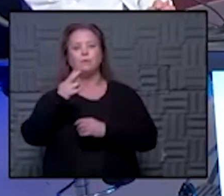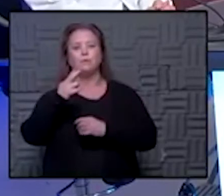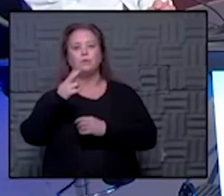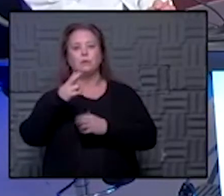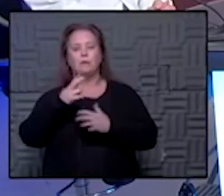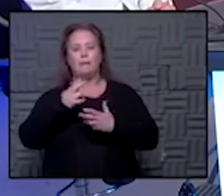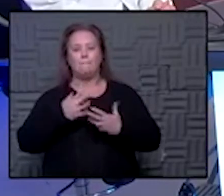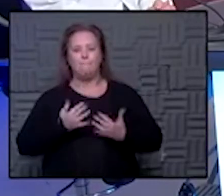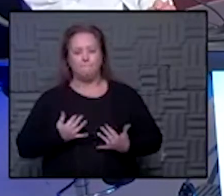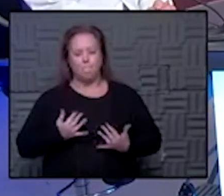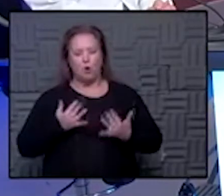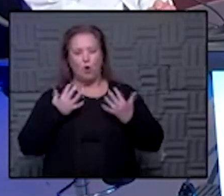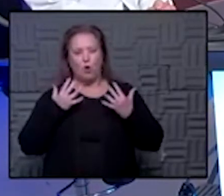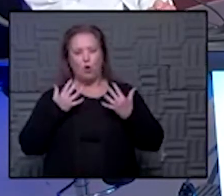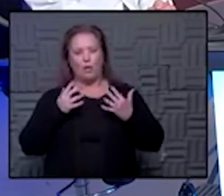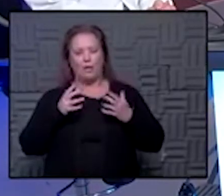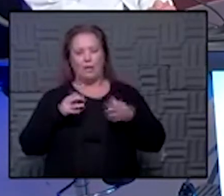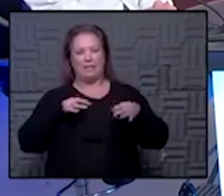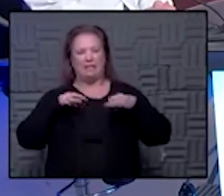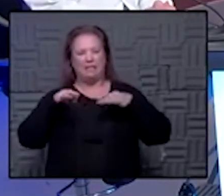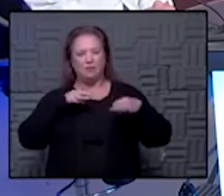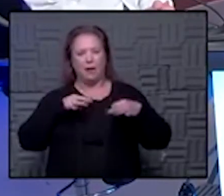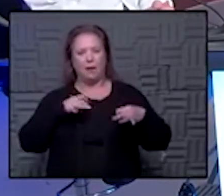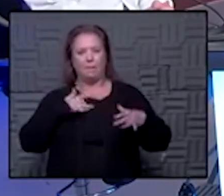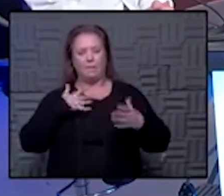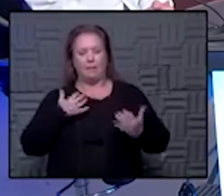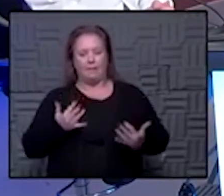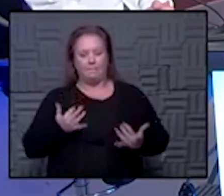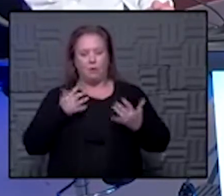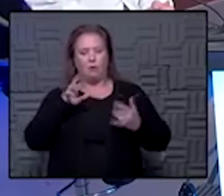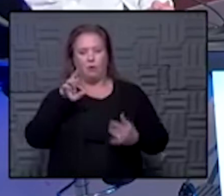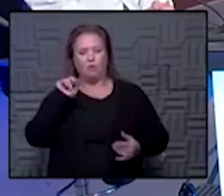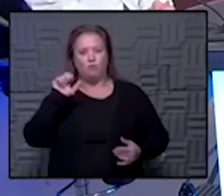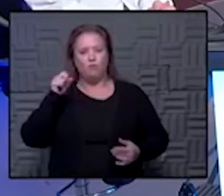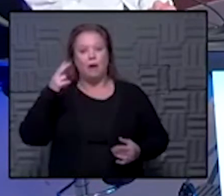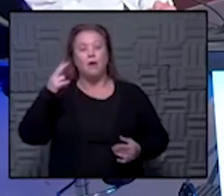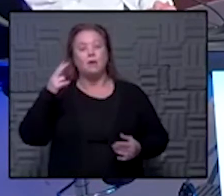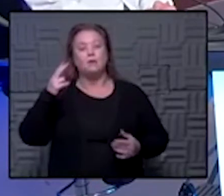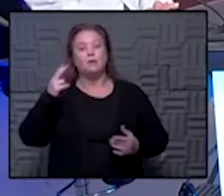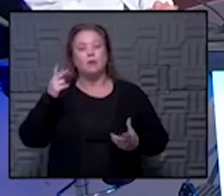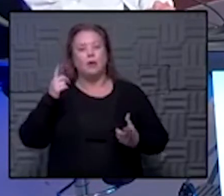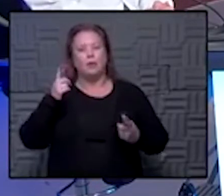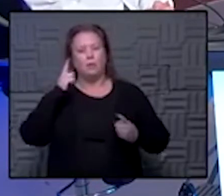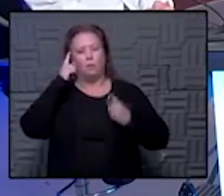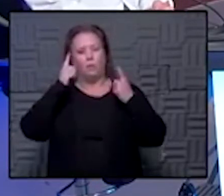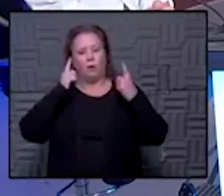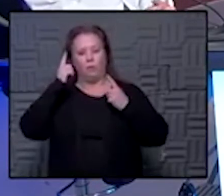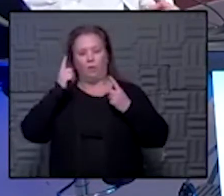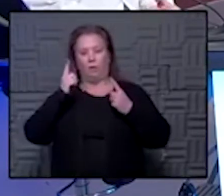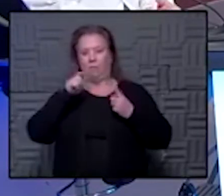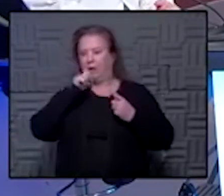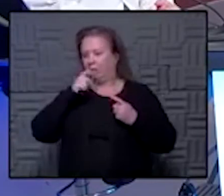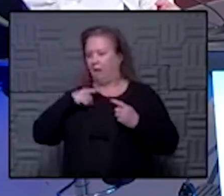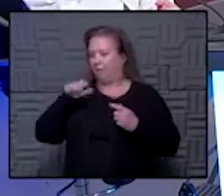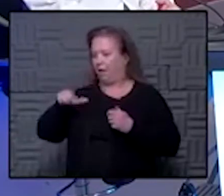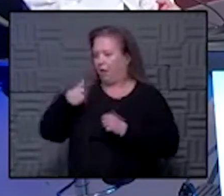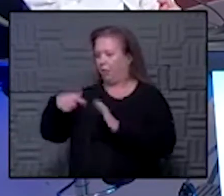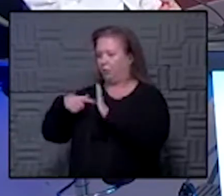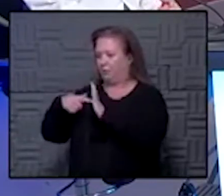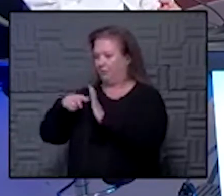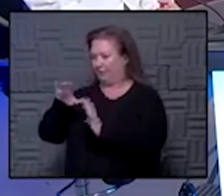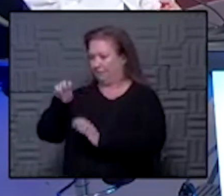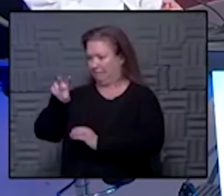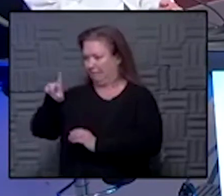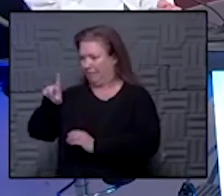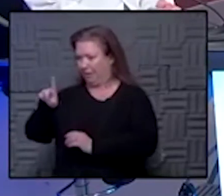have burning. They describe it as a burning rash, and they're wondering, I don't have any other symptom. Is that COVID?